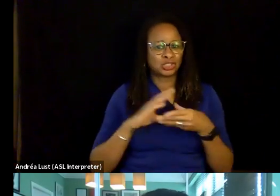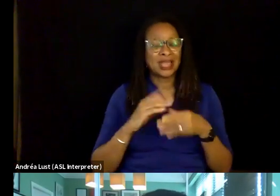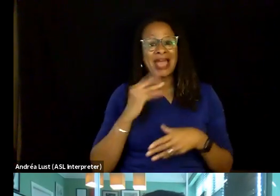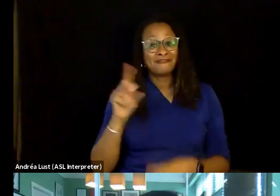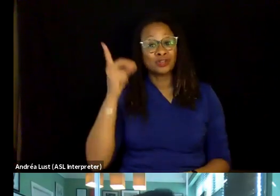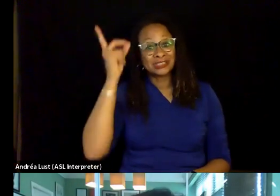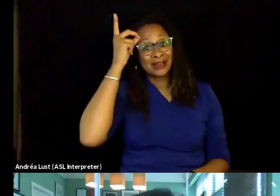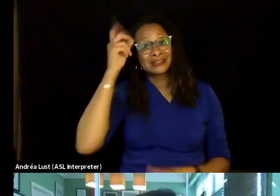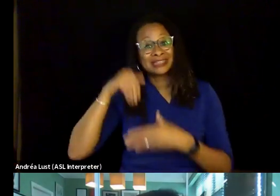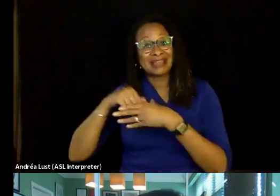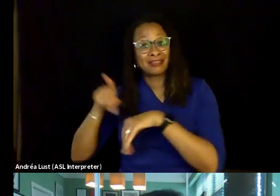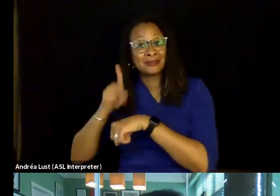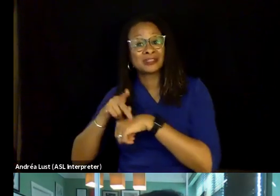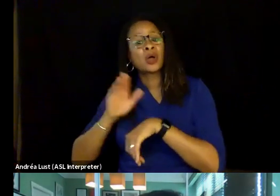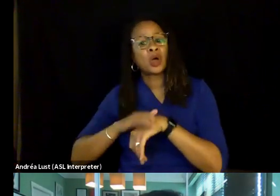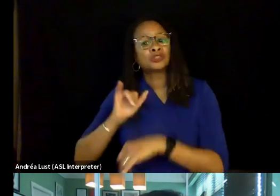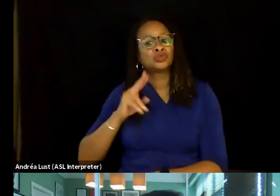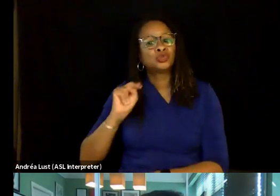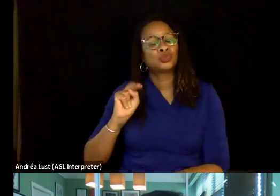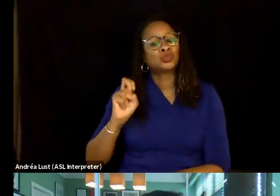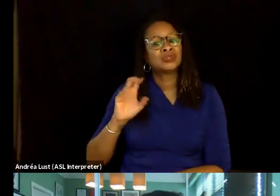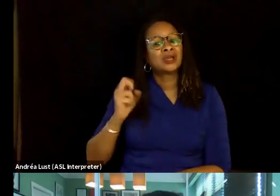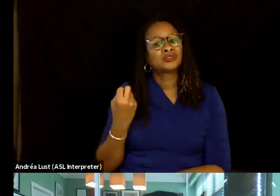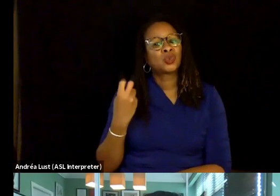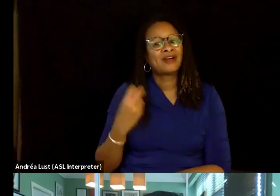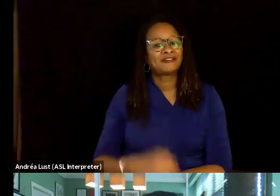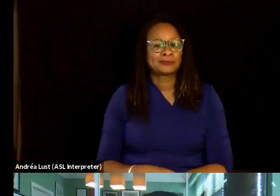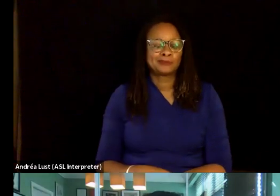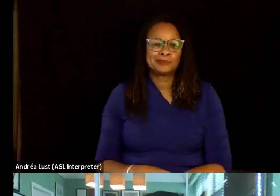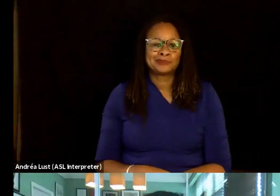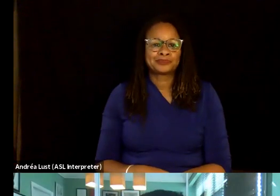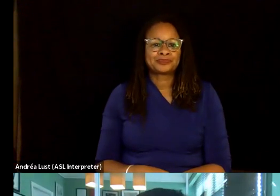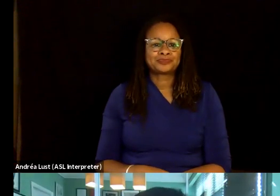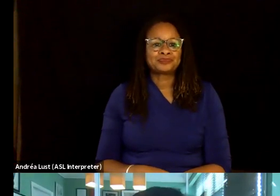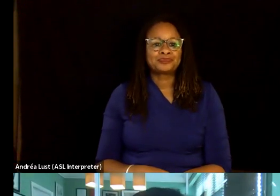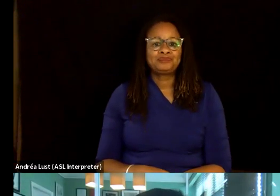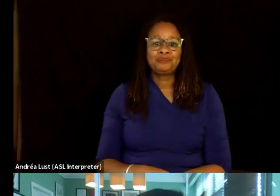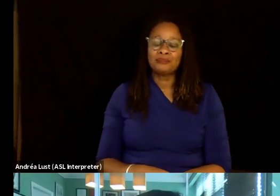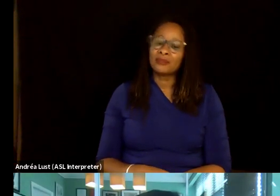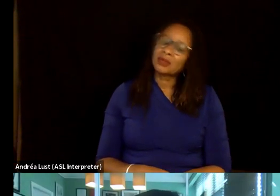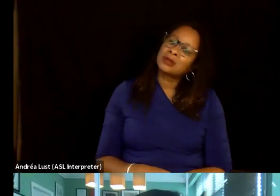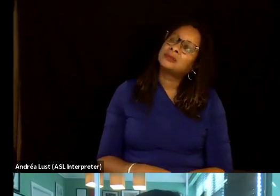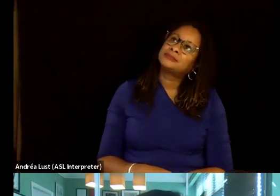in Philippines on June 12th. So June 12th was a Friday, and